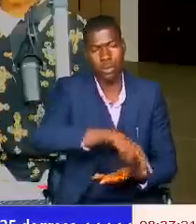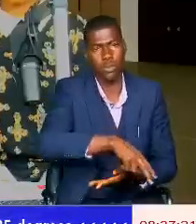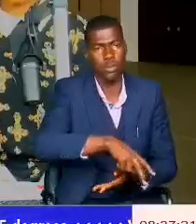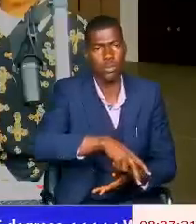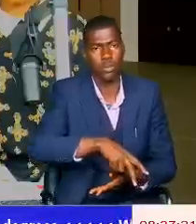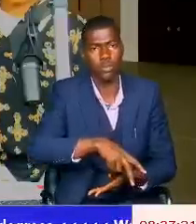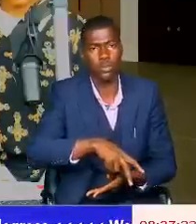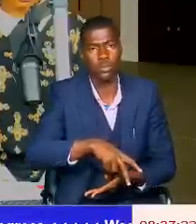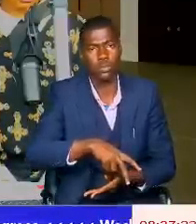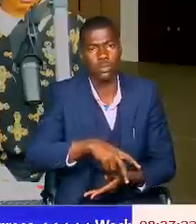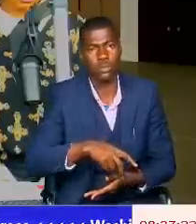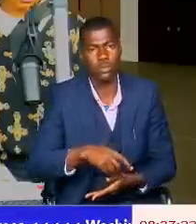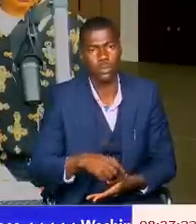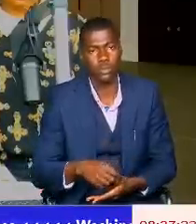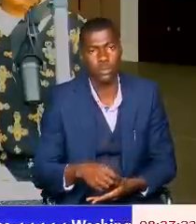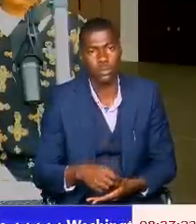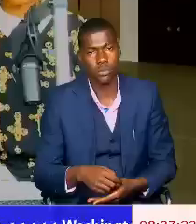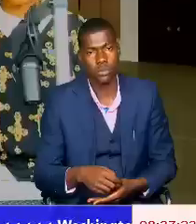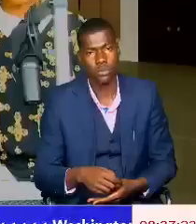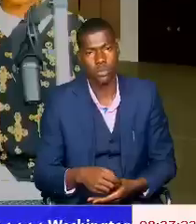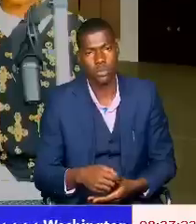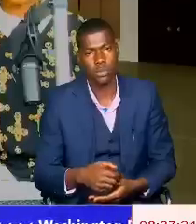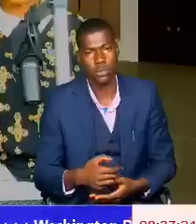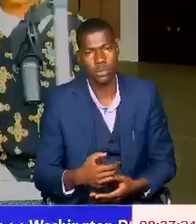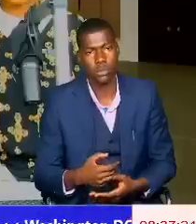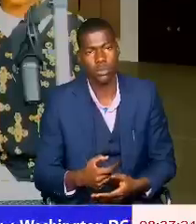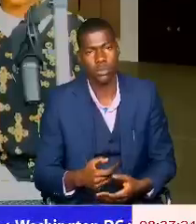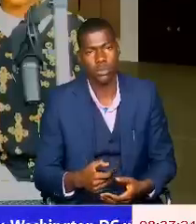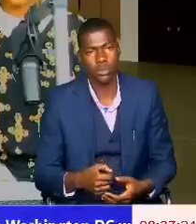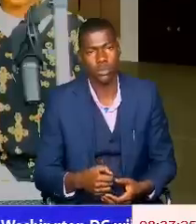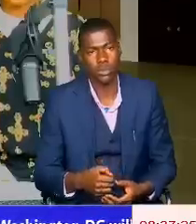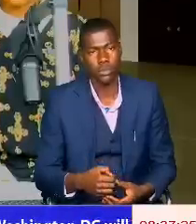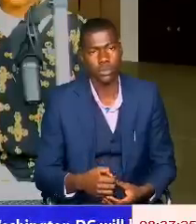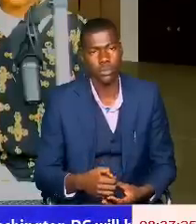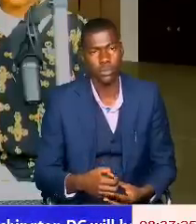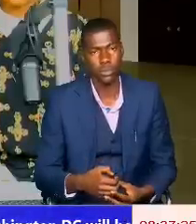He go. Now that time, he remember to open bonnet. After I don't watch them for like